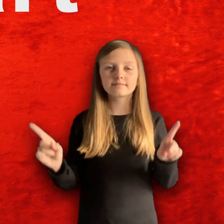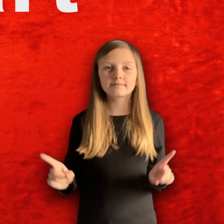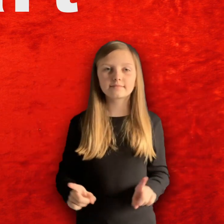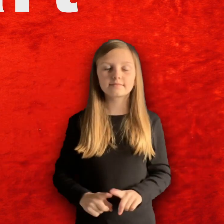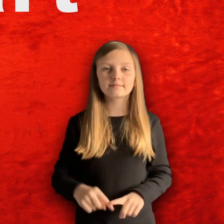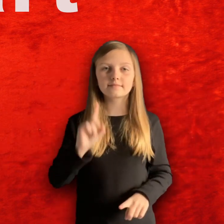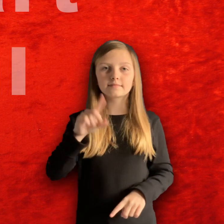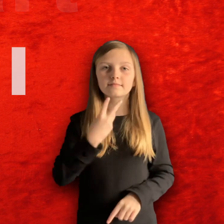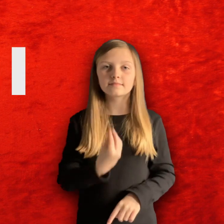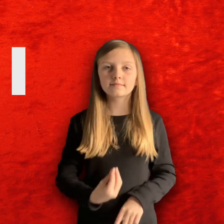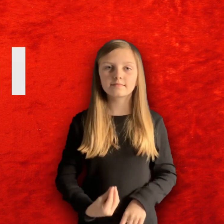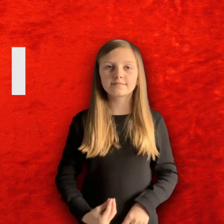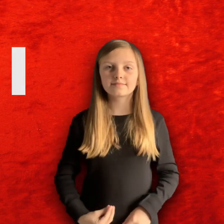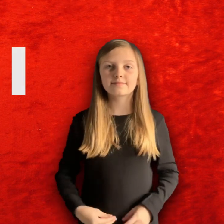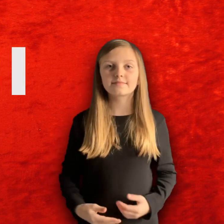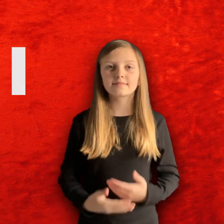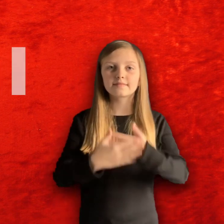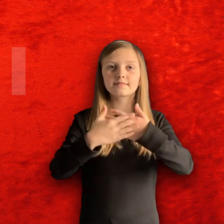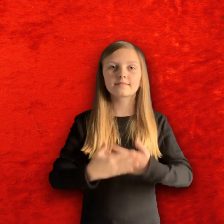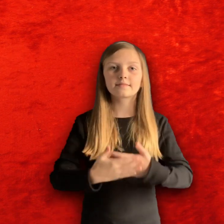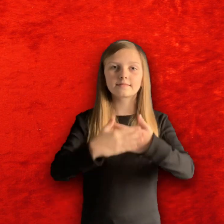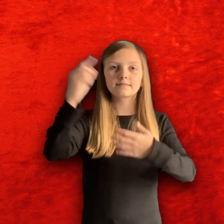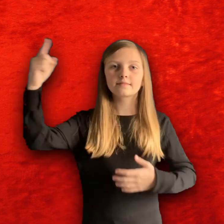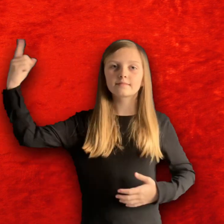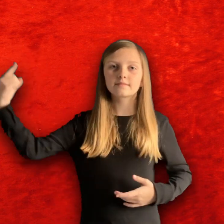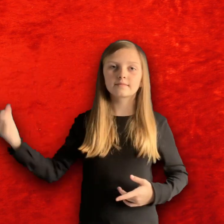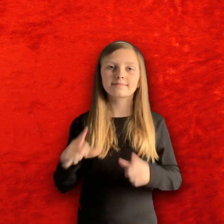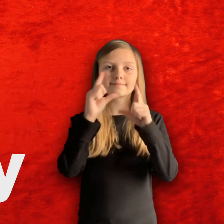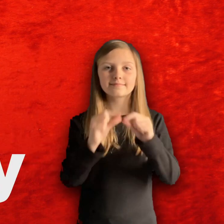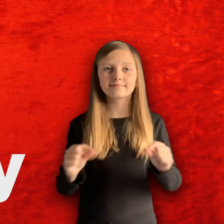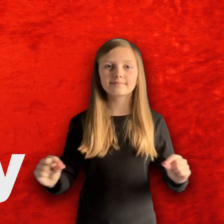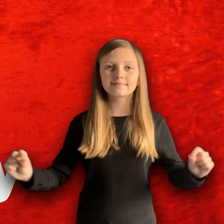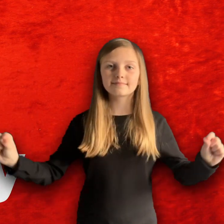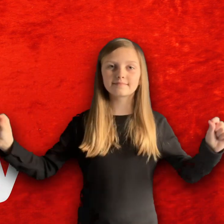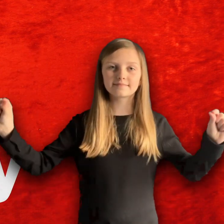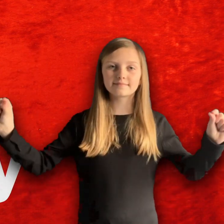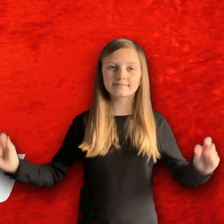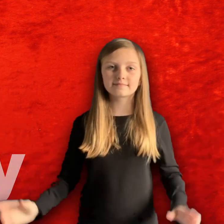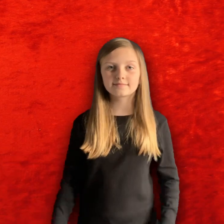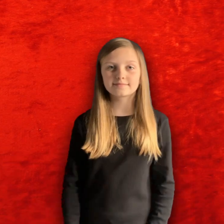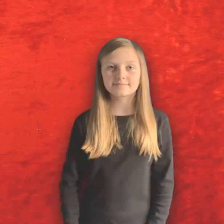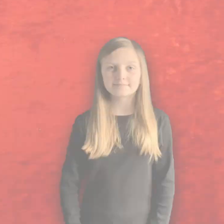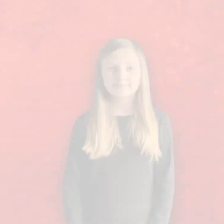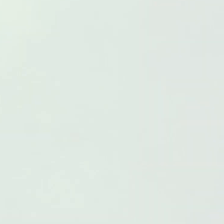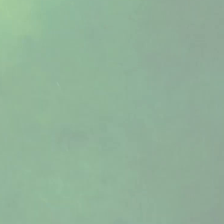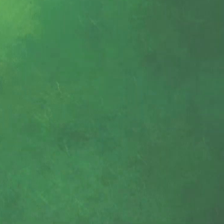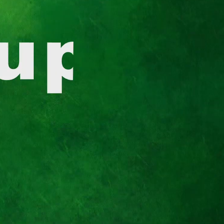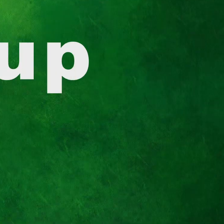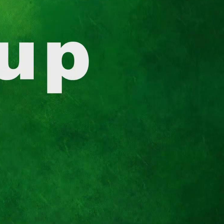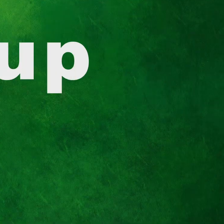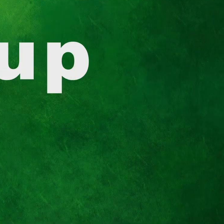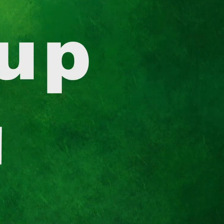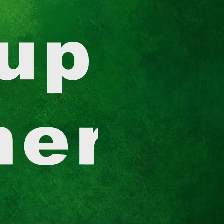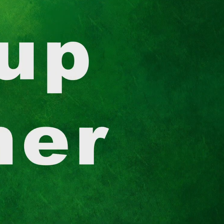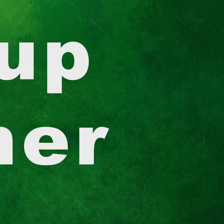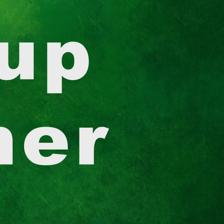heart, one song, together sing in harmony As we all